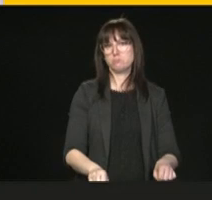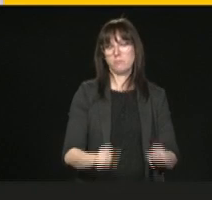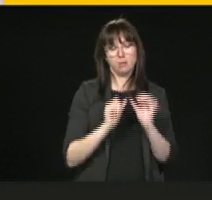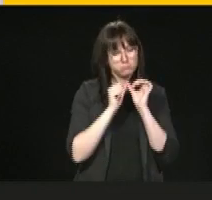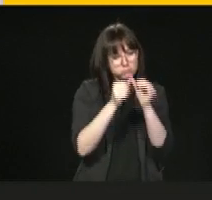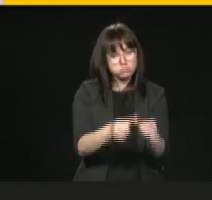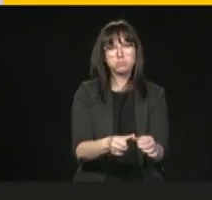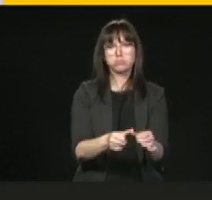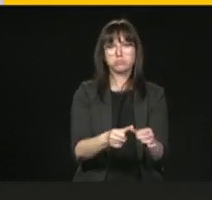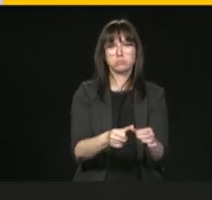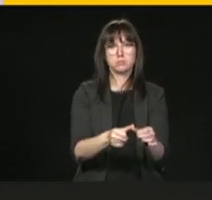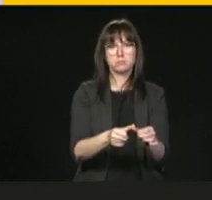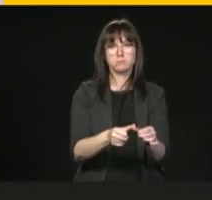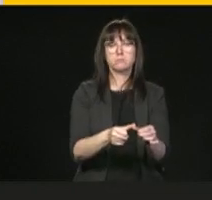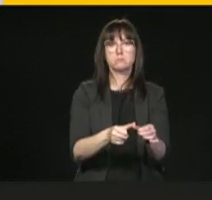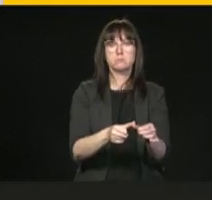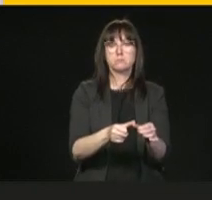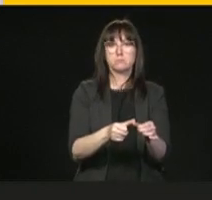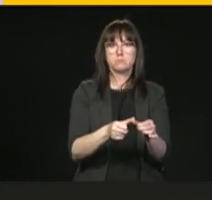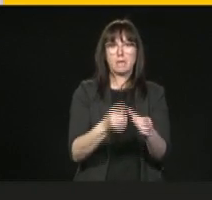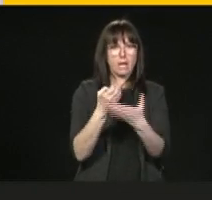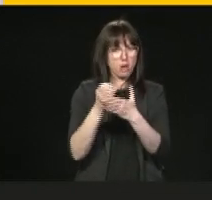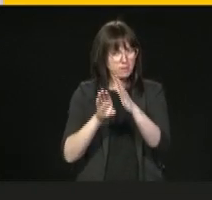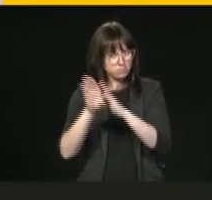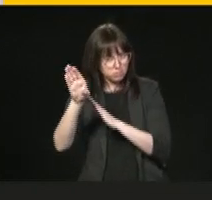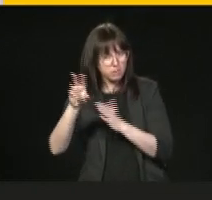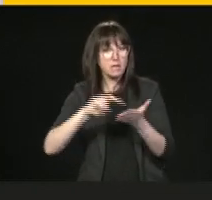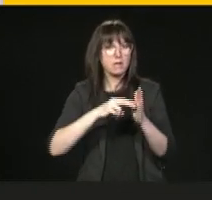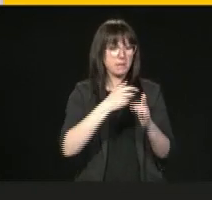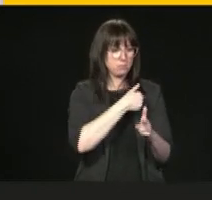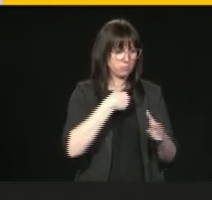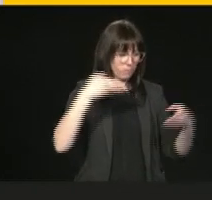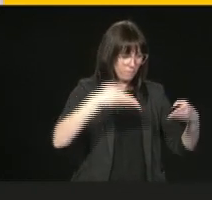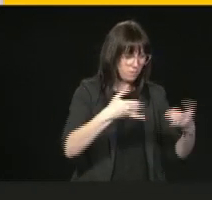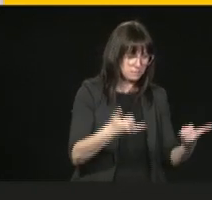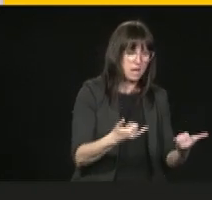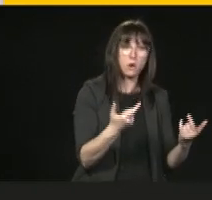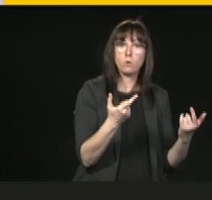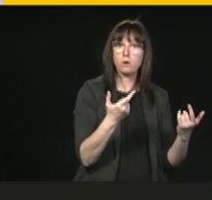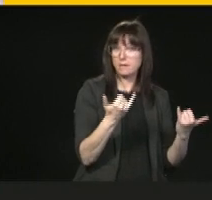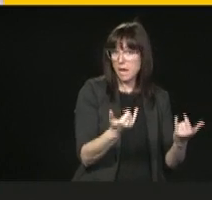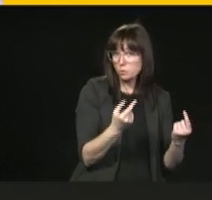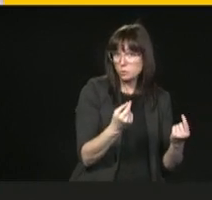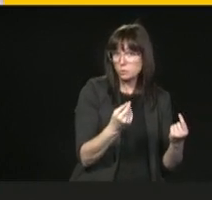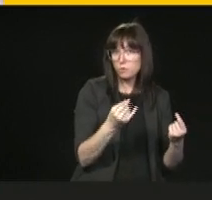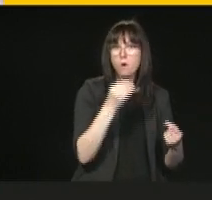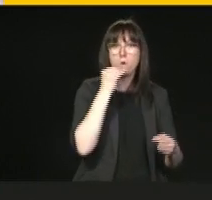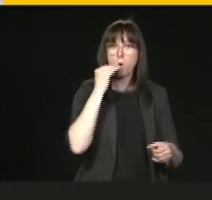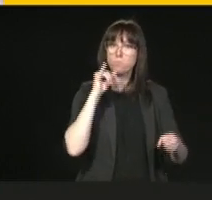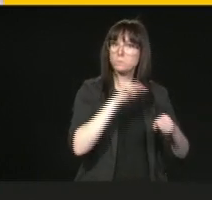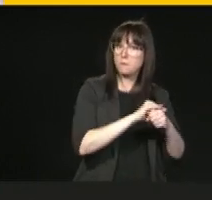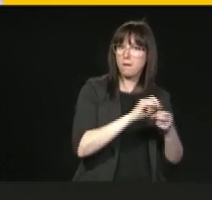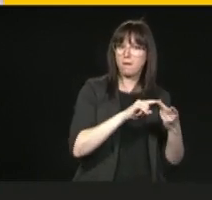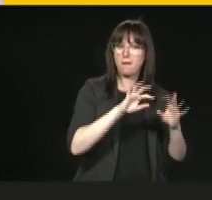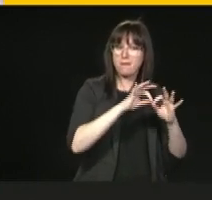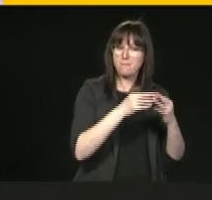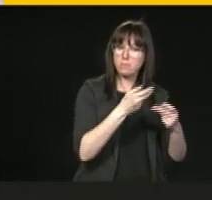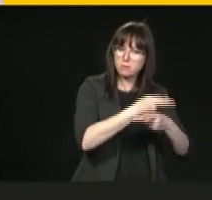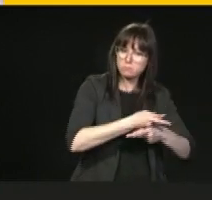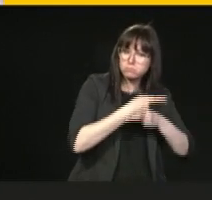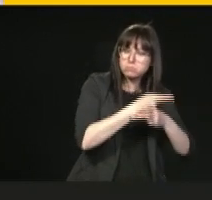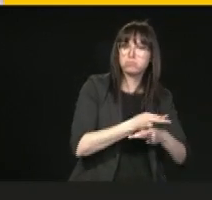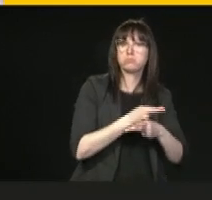keep Canadians focused on what they need to do right now: stay home, take care of their families, look out for their loved